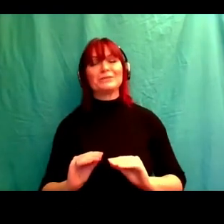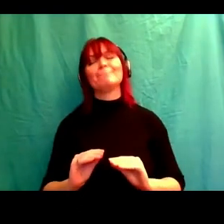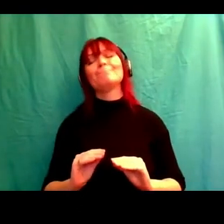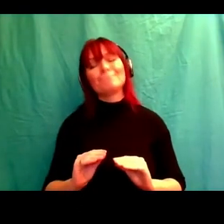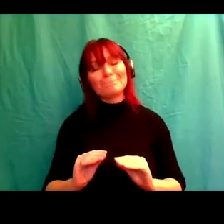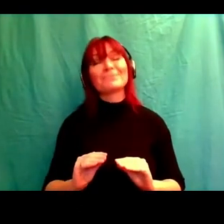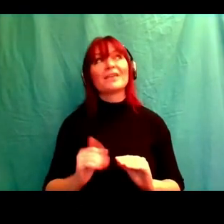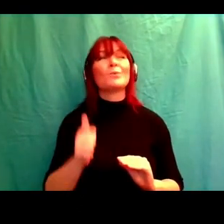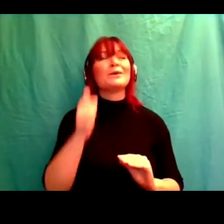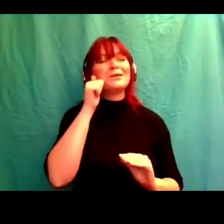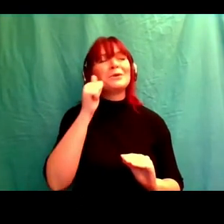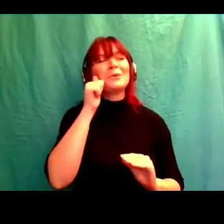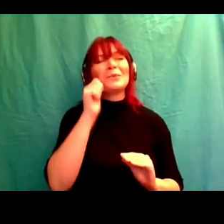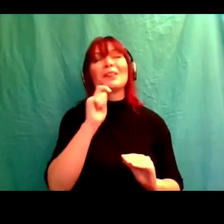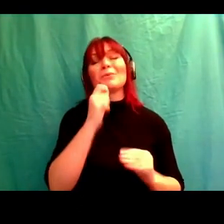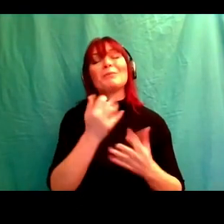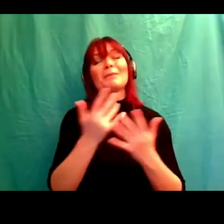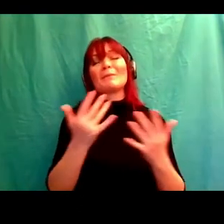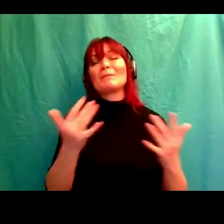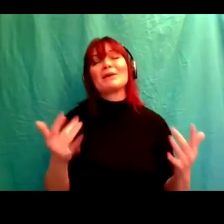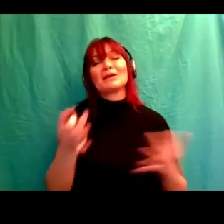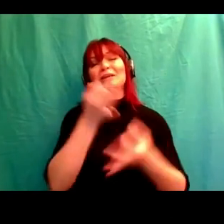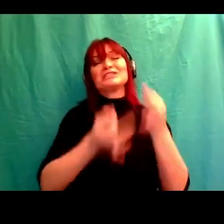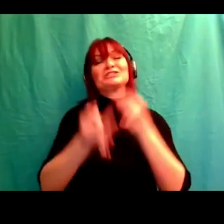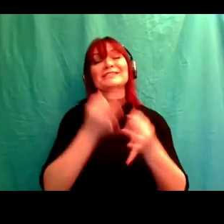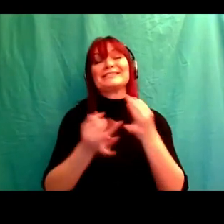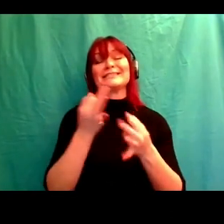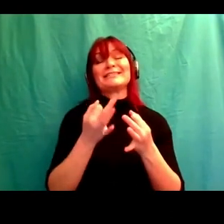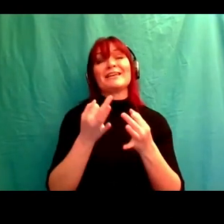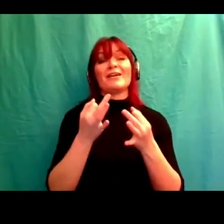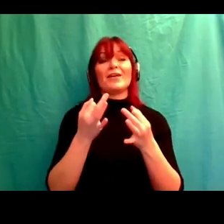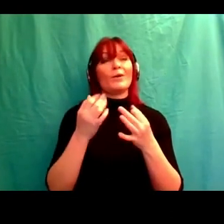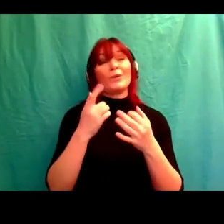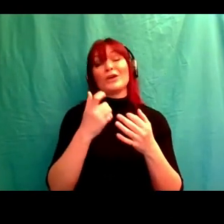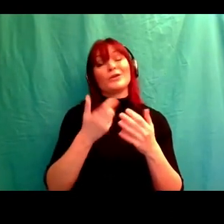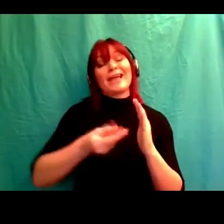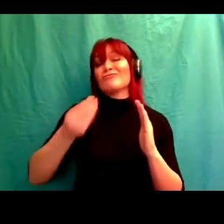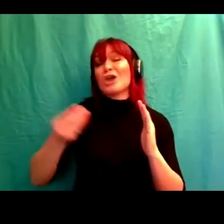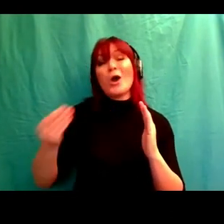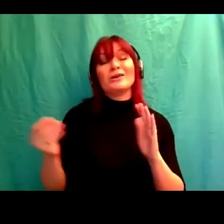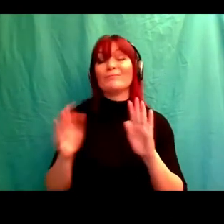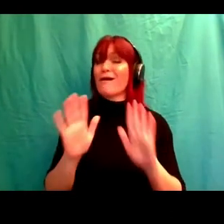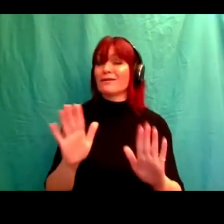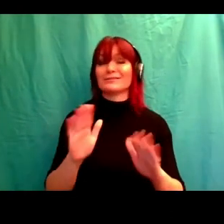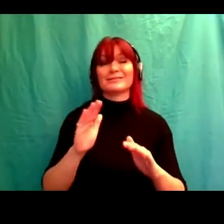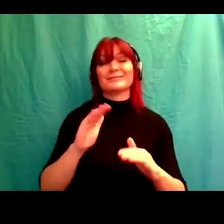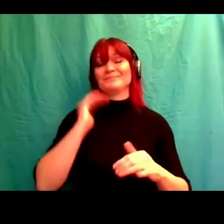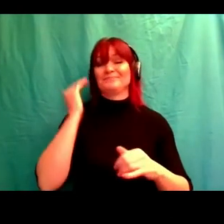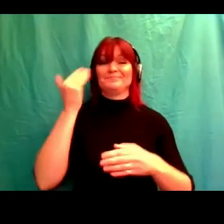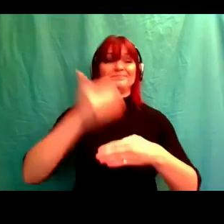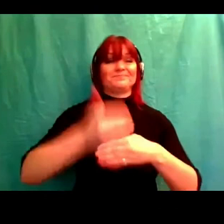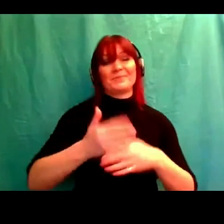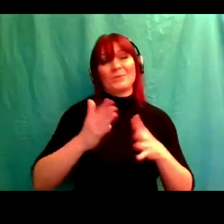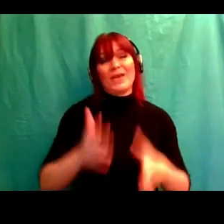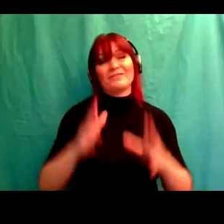have way more that we wanted to cover than we could do in an hour, and I think we might just carry on for another hour, but unfortunately we are going to have to wrap up the